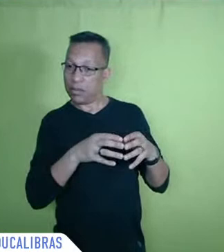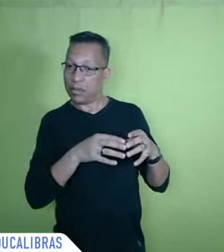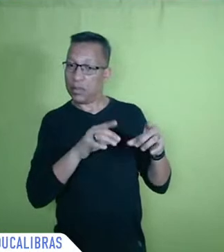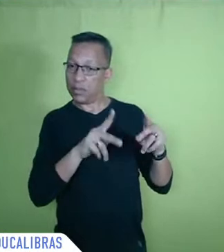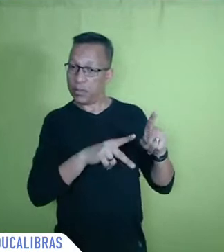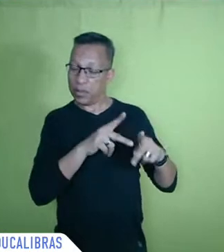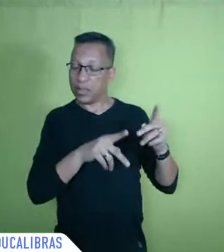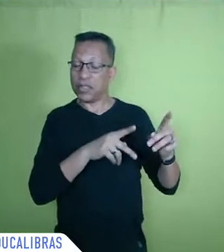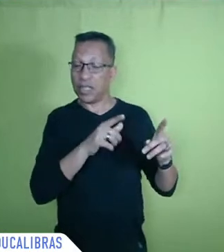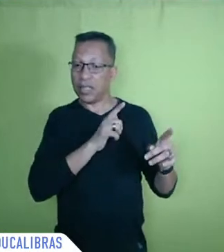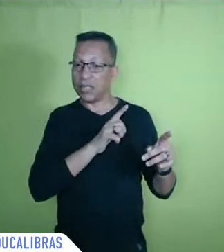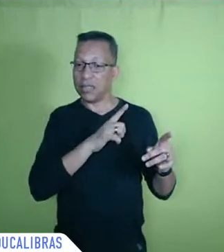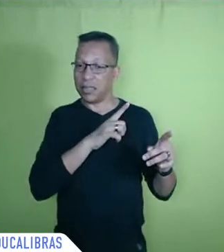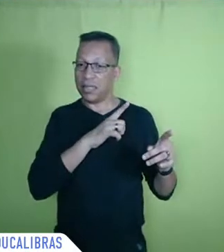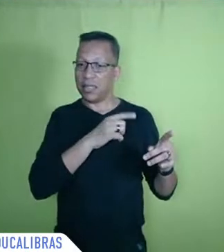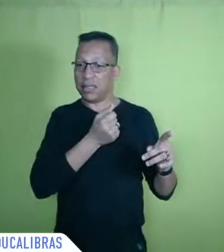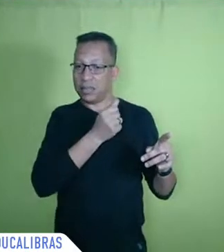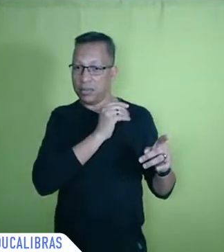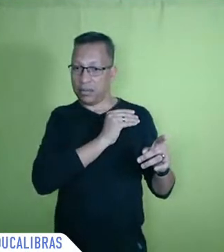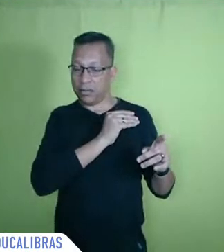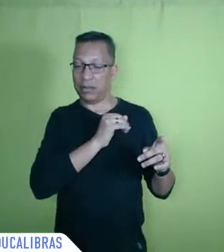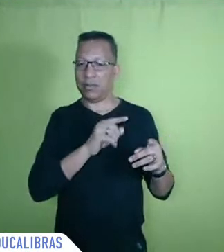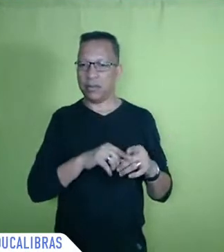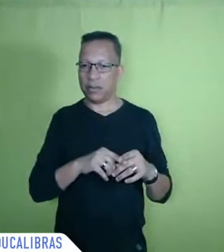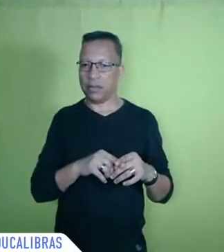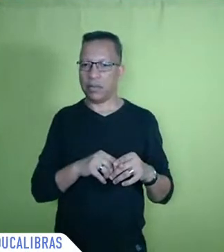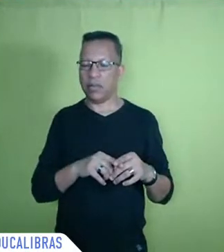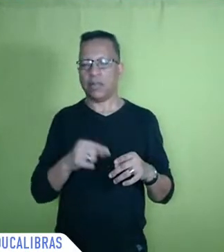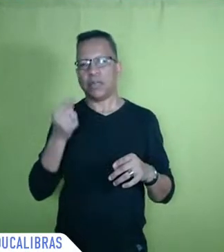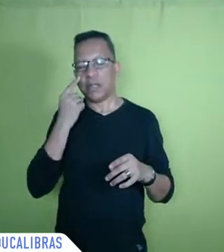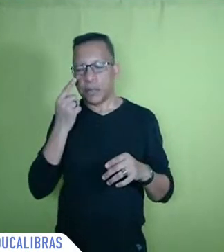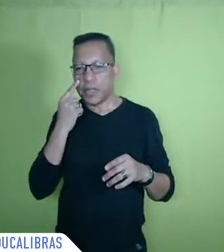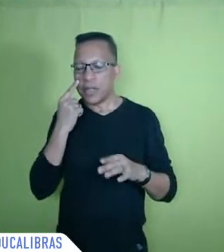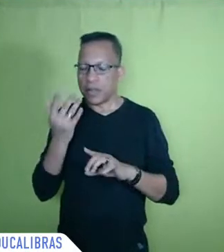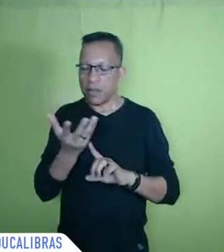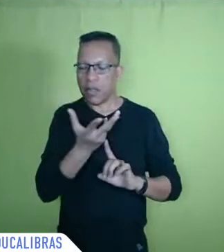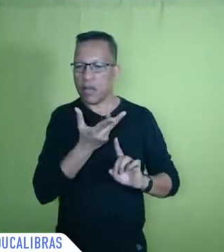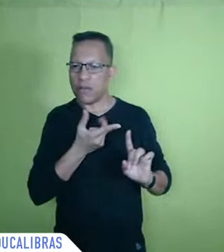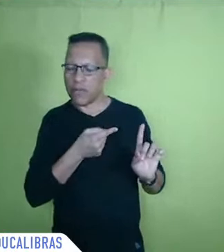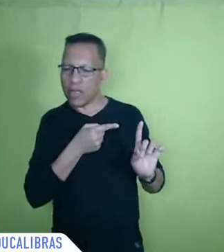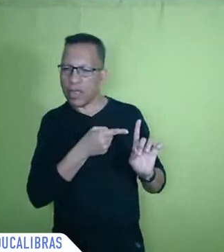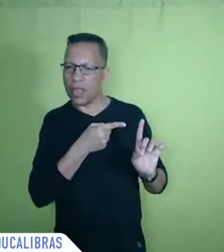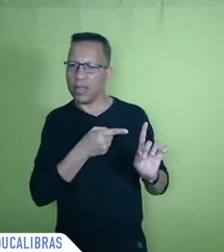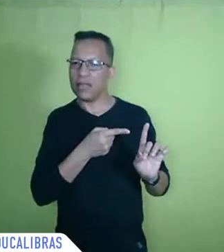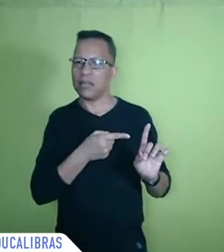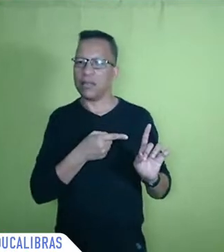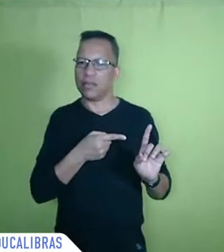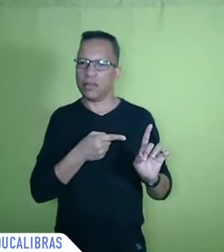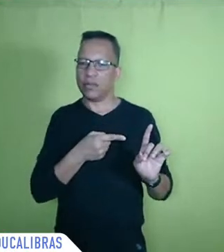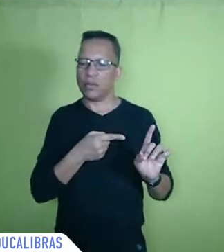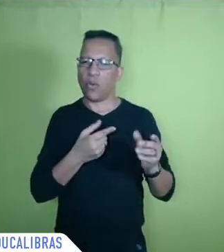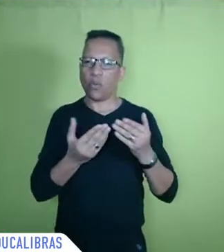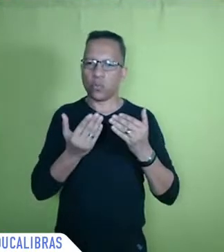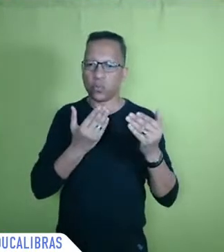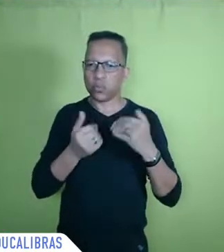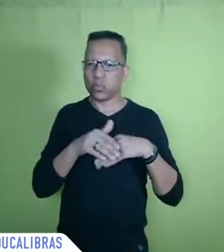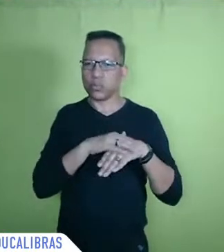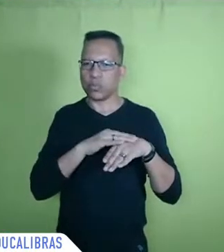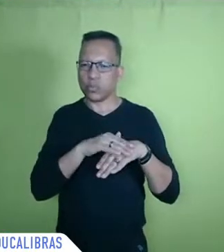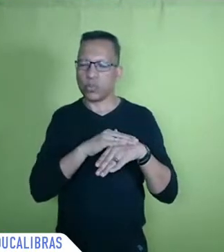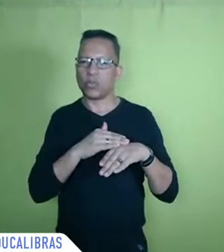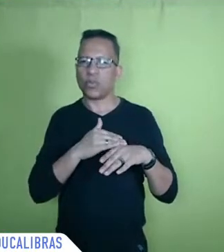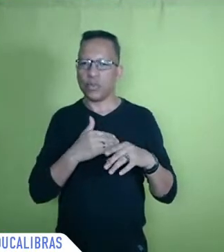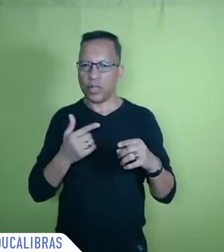already privileged. So we need to put measurements in place and convince